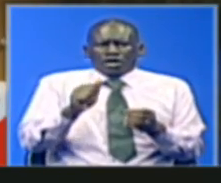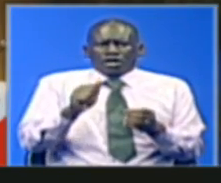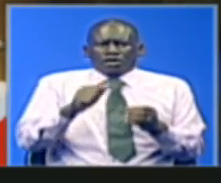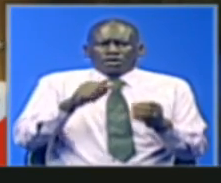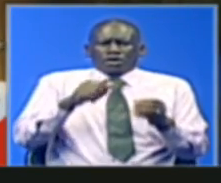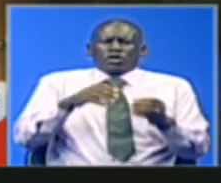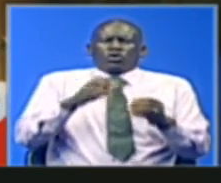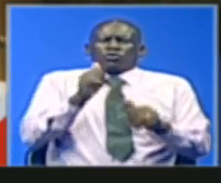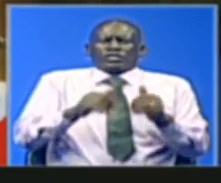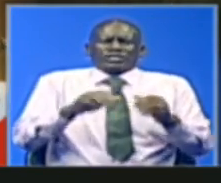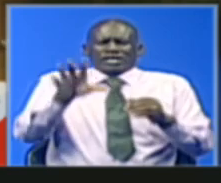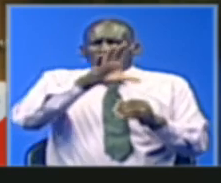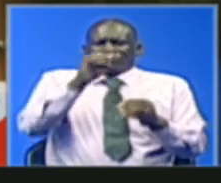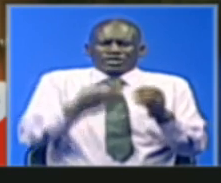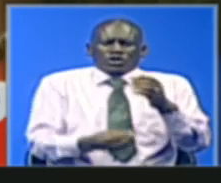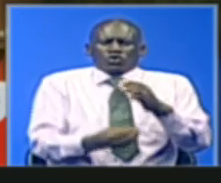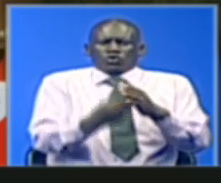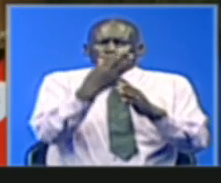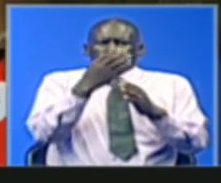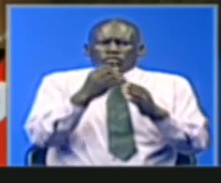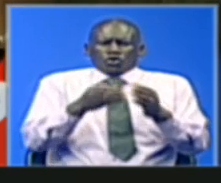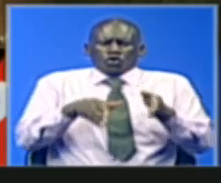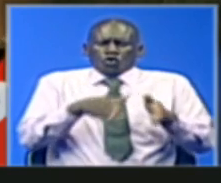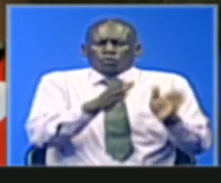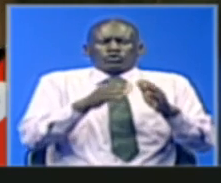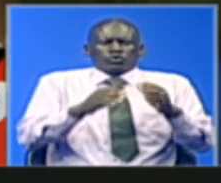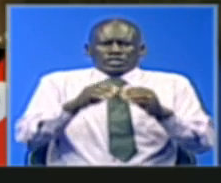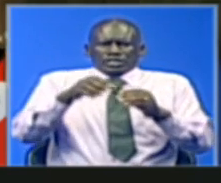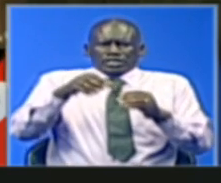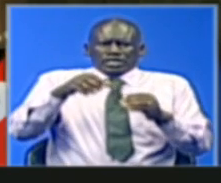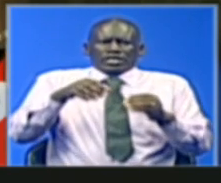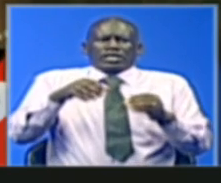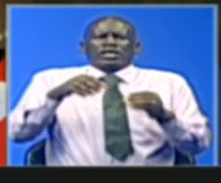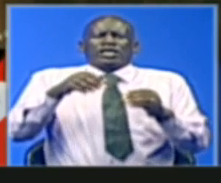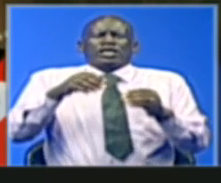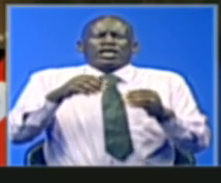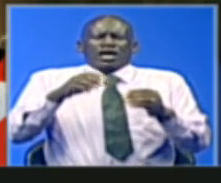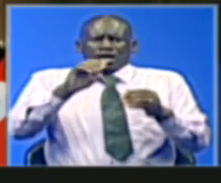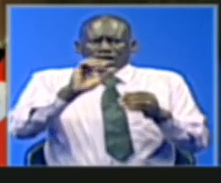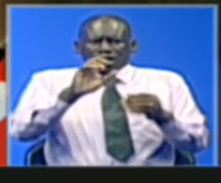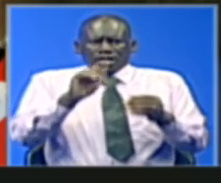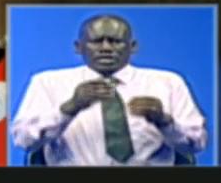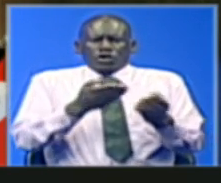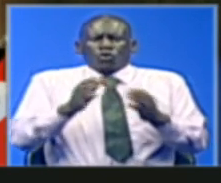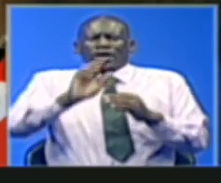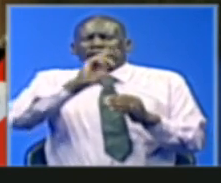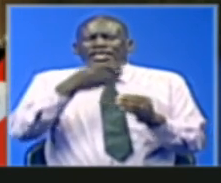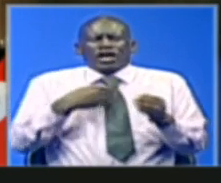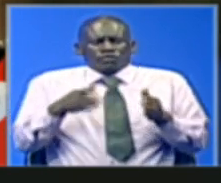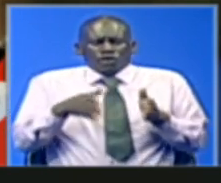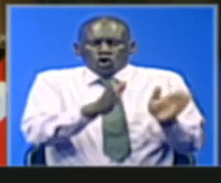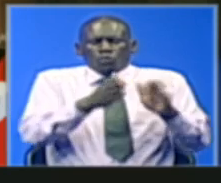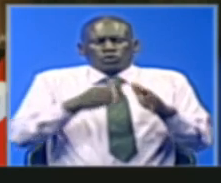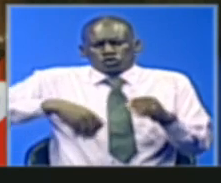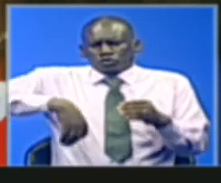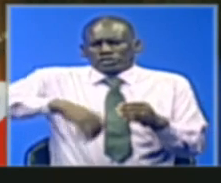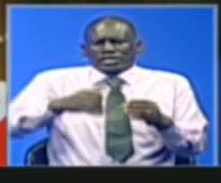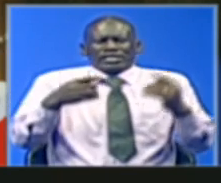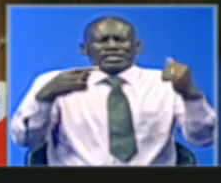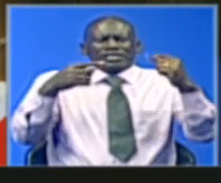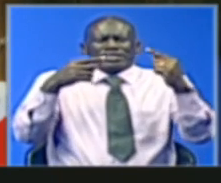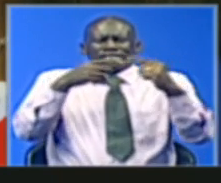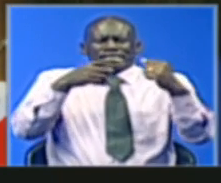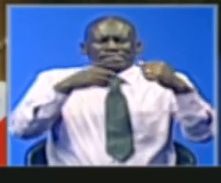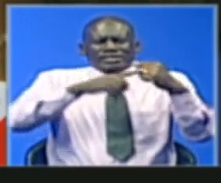is a US-based platform where Kenyans have an opportunity to export up to